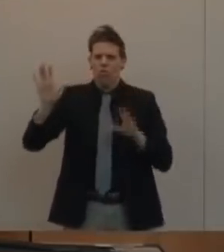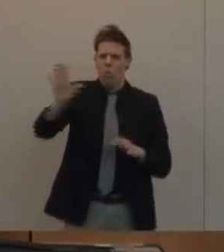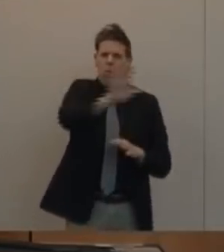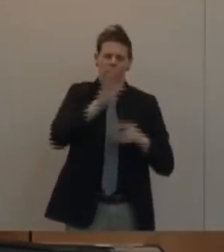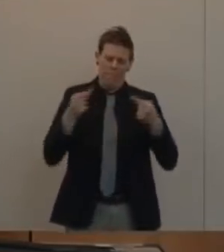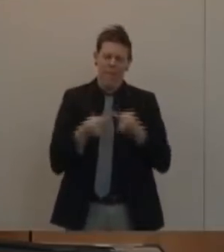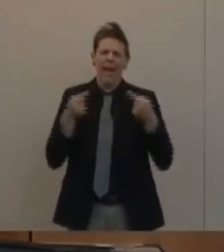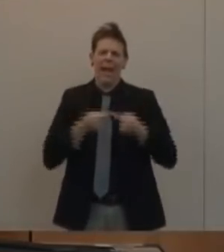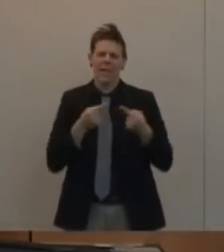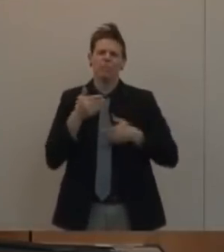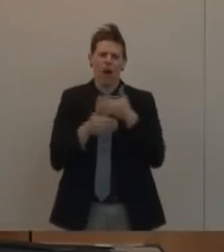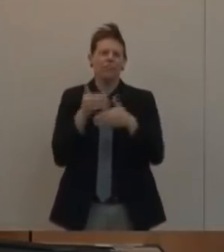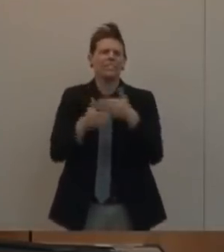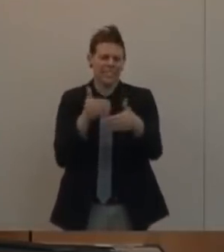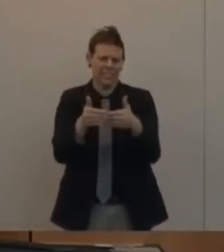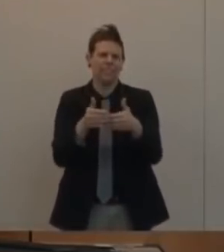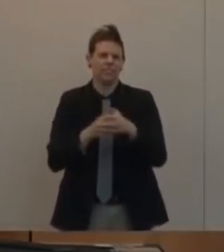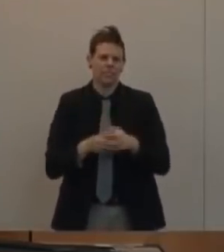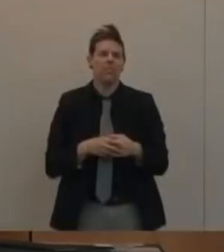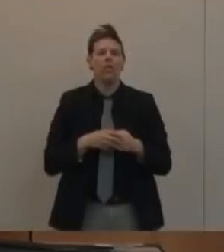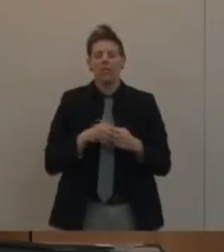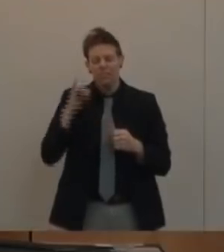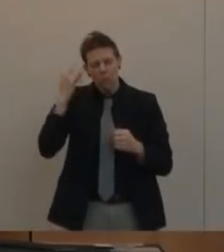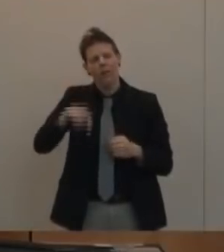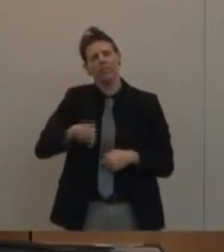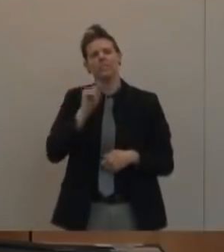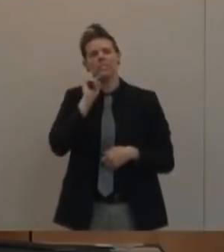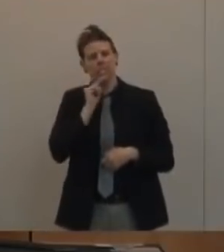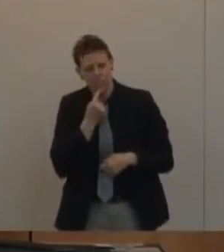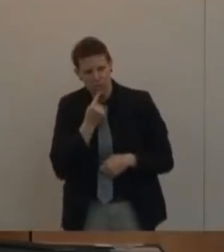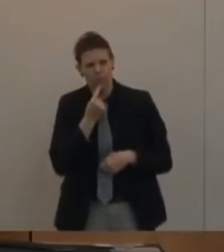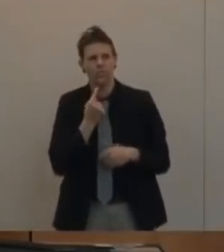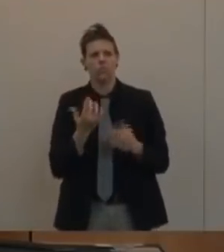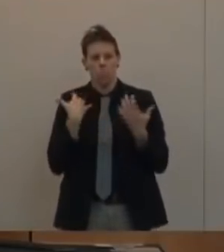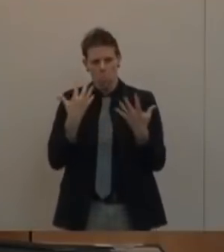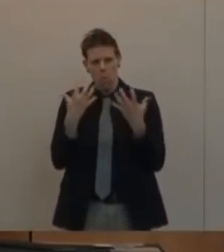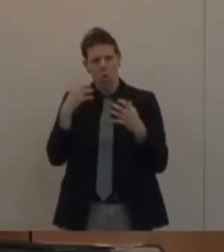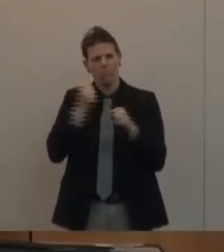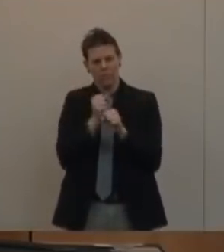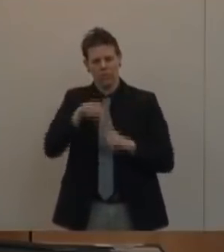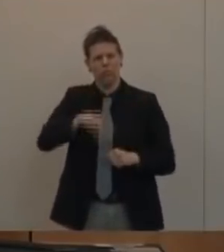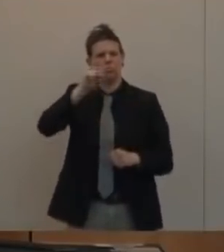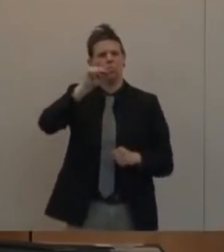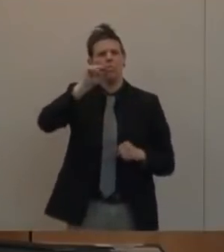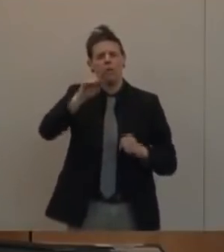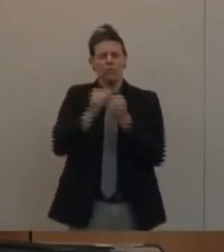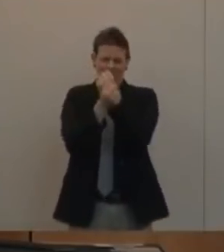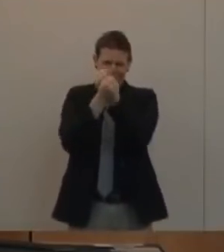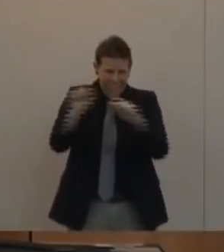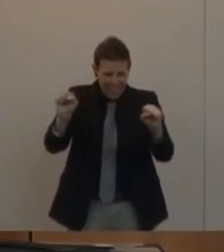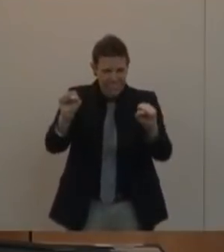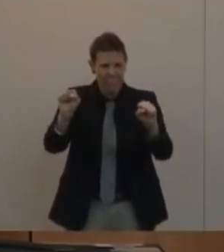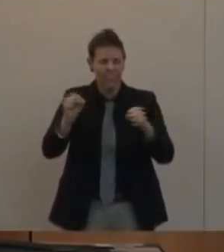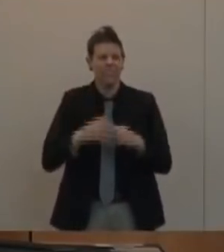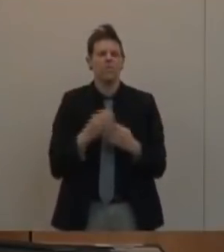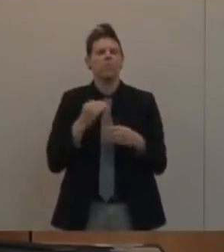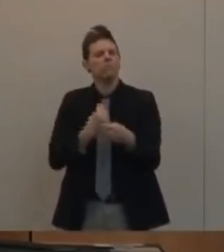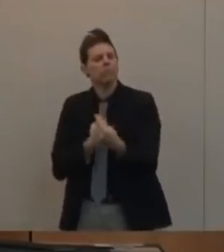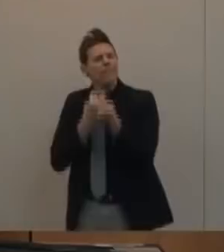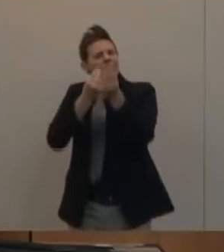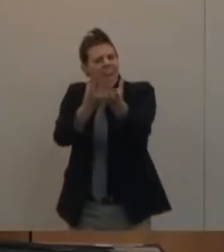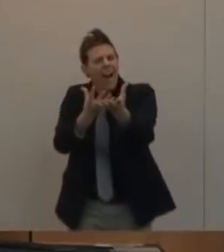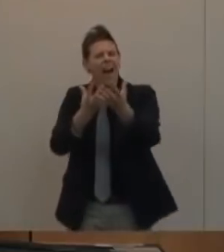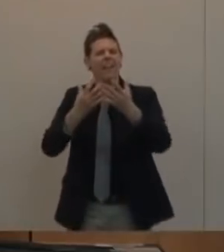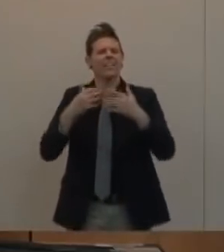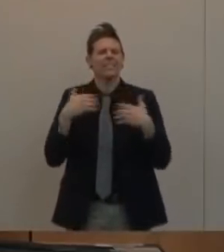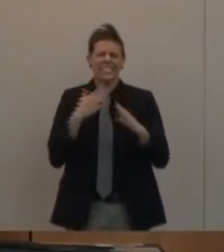so seriously making sure that New Mexico does everything it can to prevent the spread and to